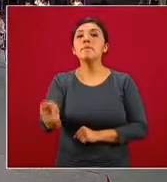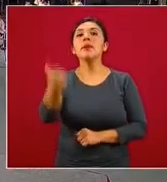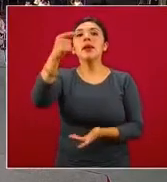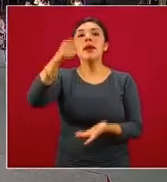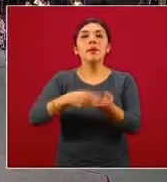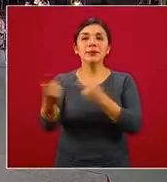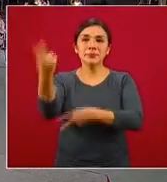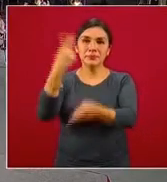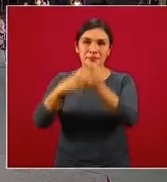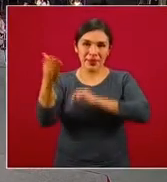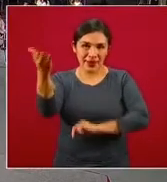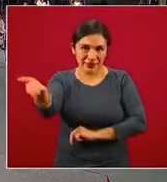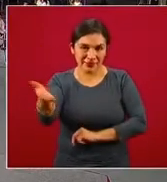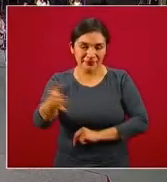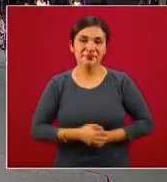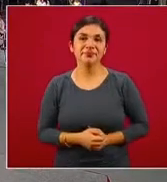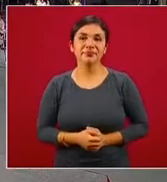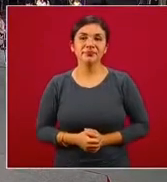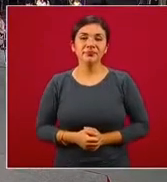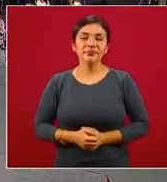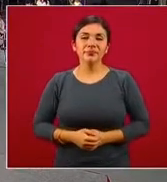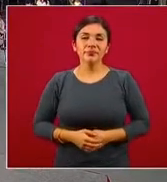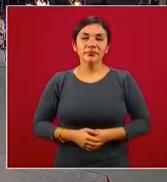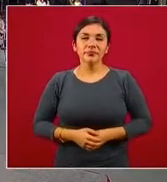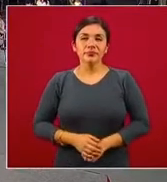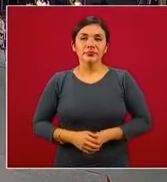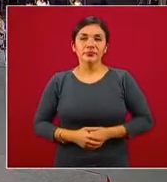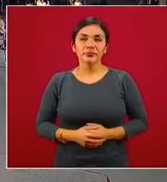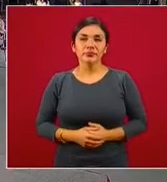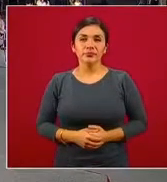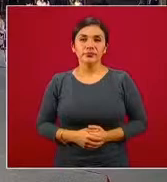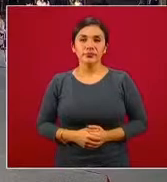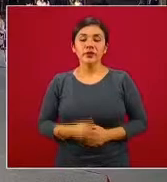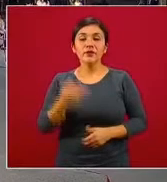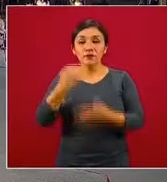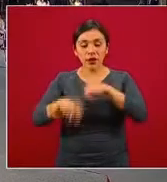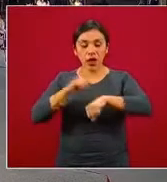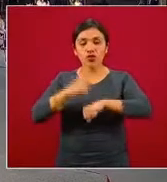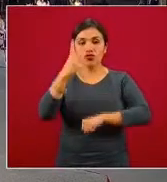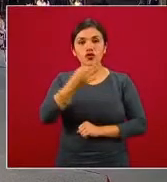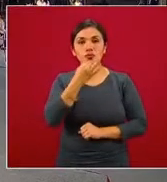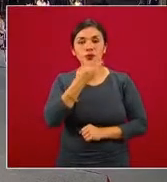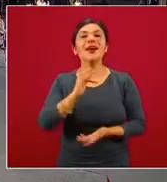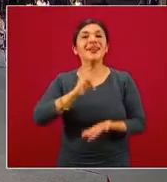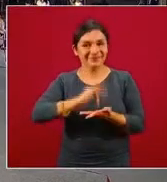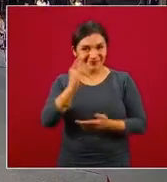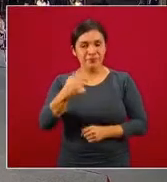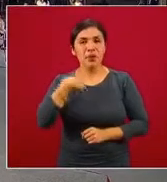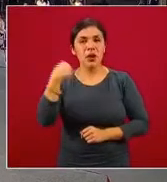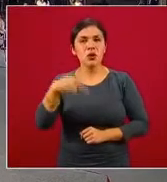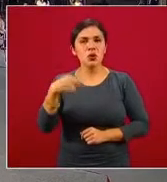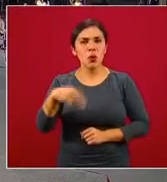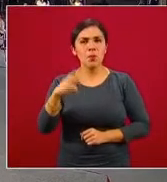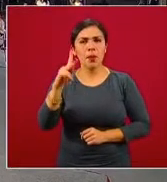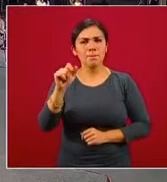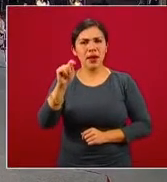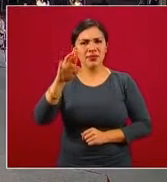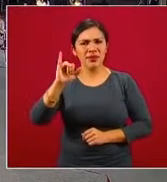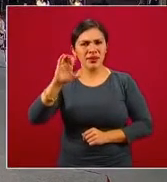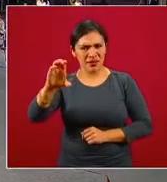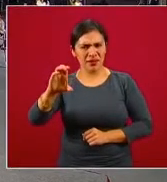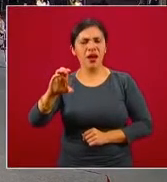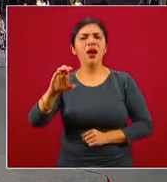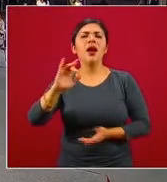the hospital for a reevaluation. But this is still a new virus, and we are still studying